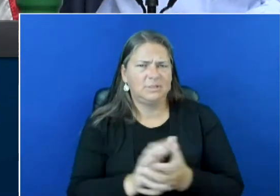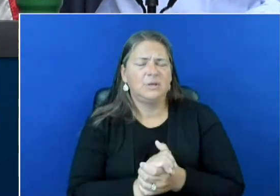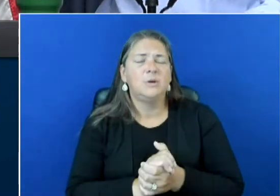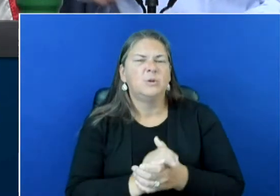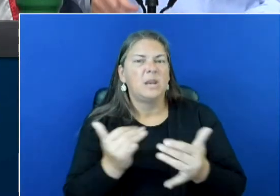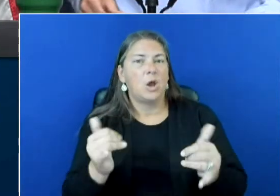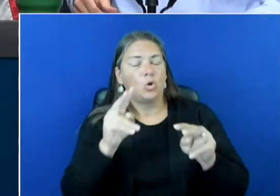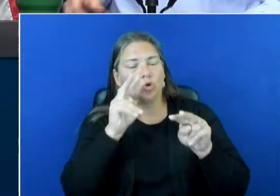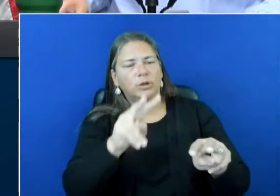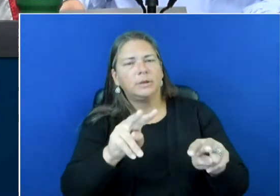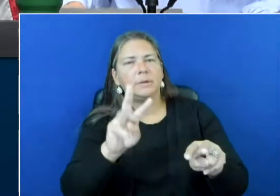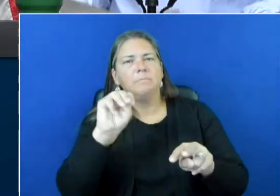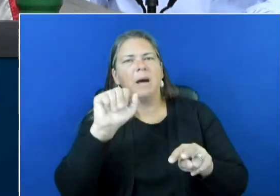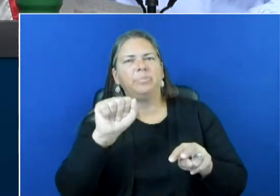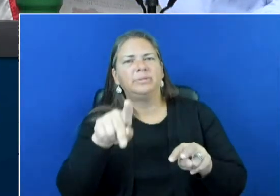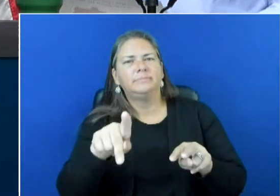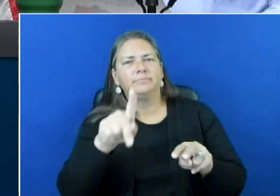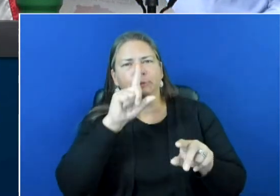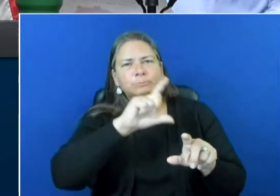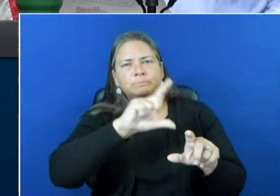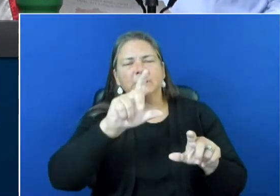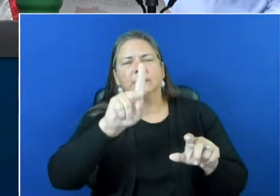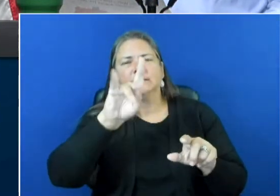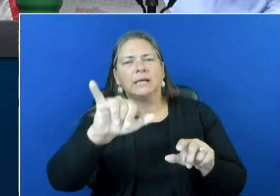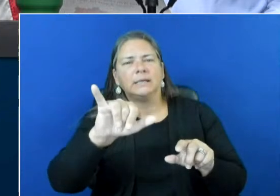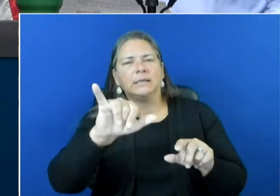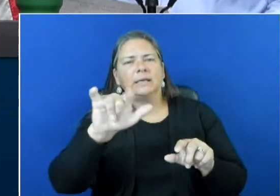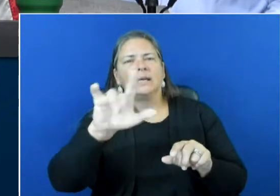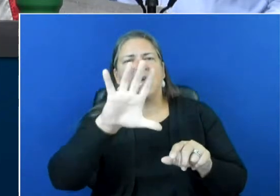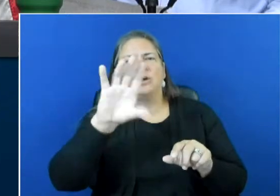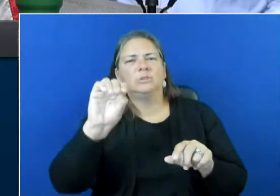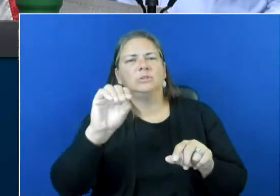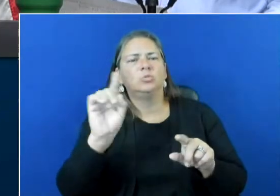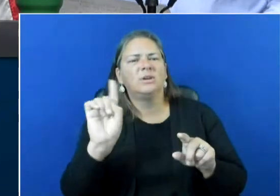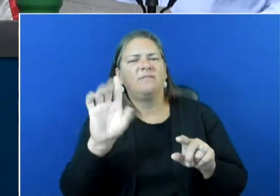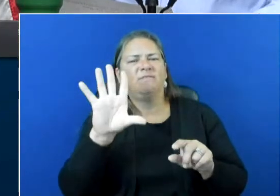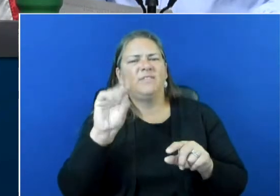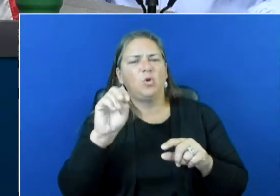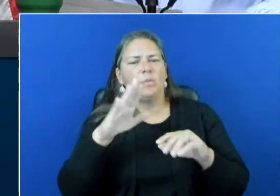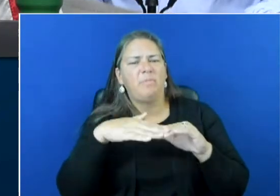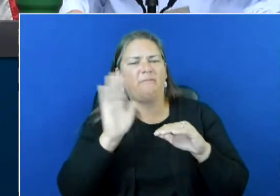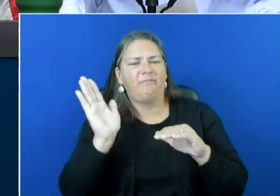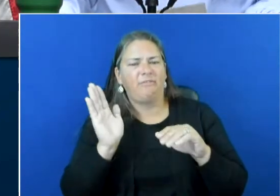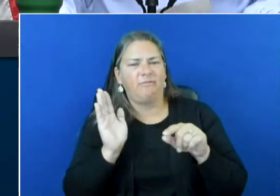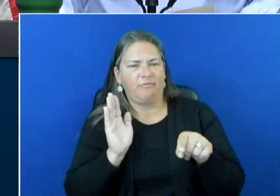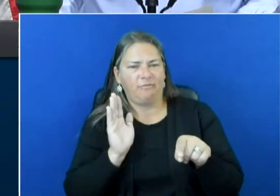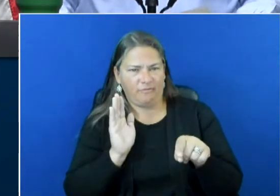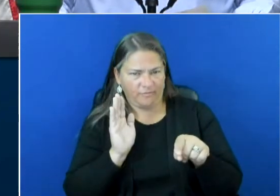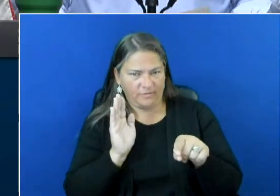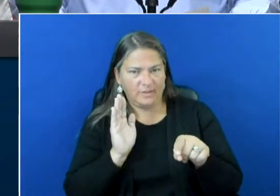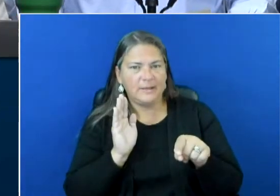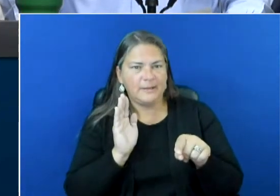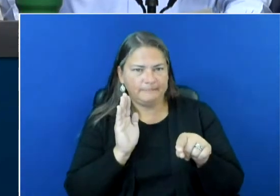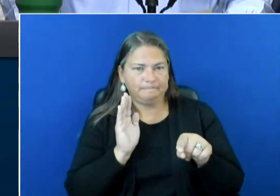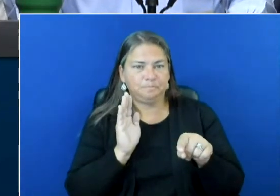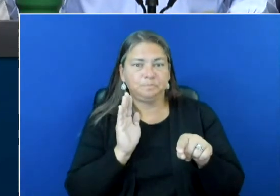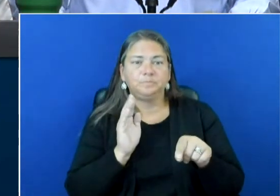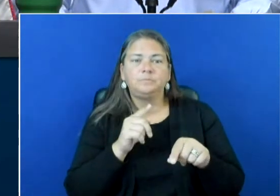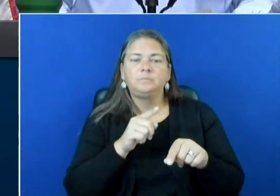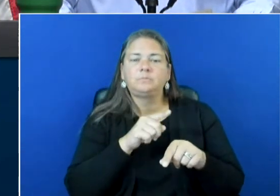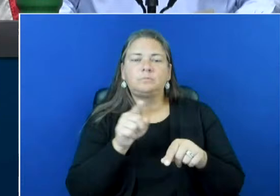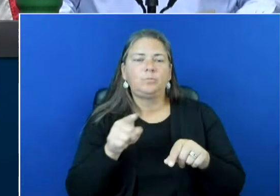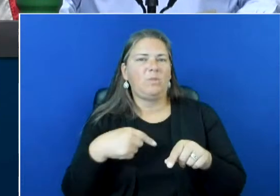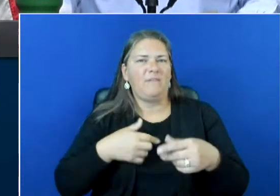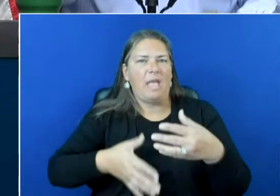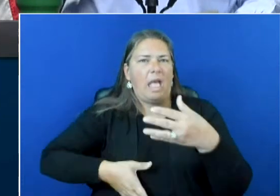Let's start with Kentucky counties with 50% and up. So we have not added any counties to this, and we